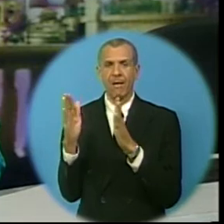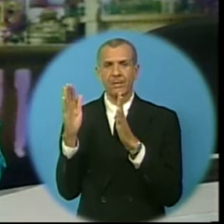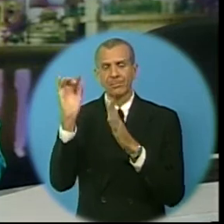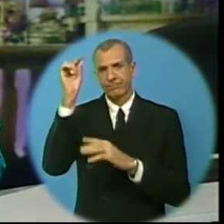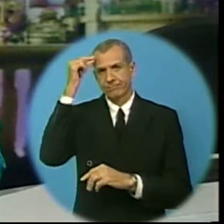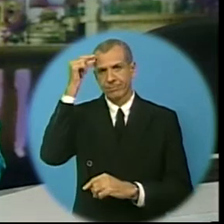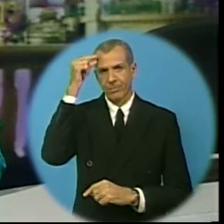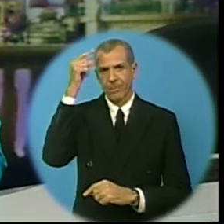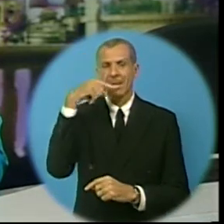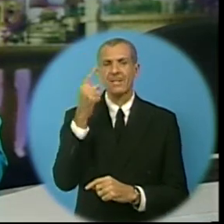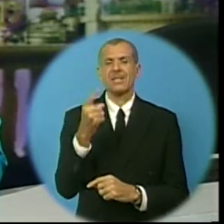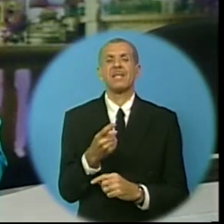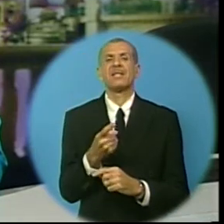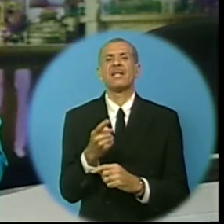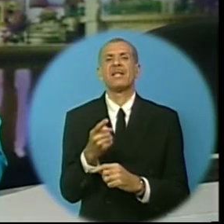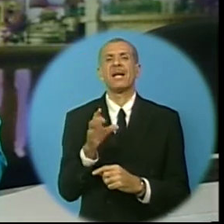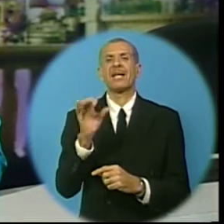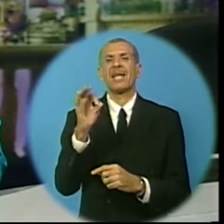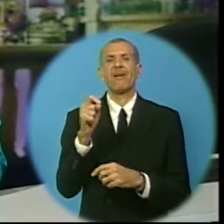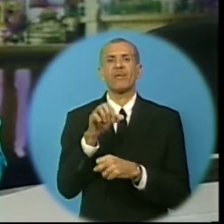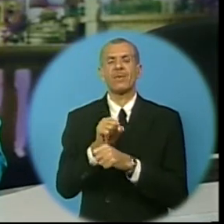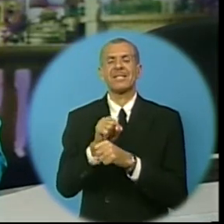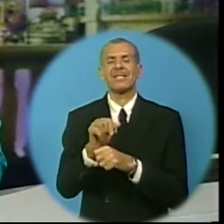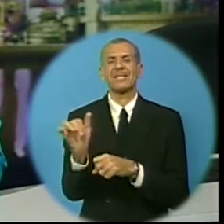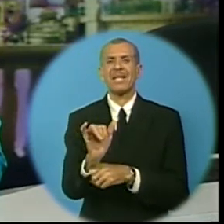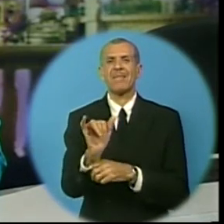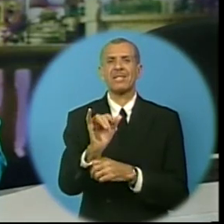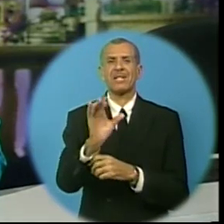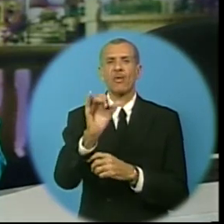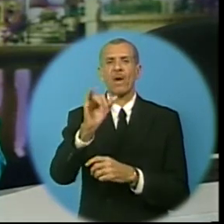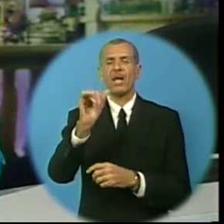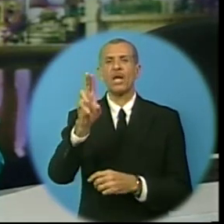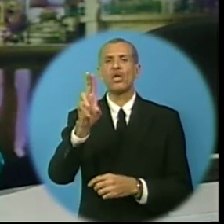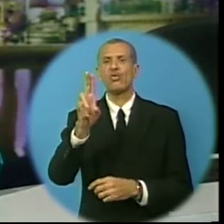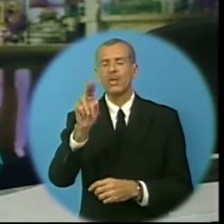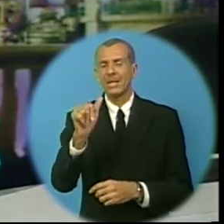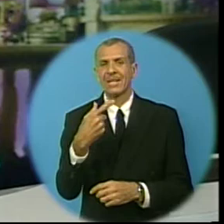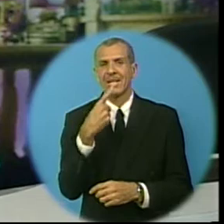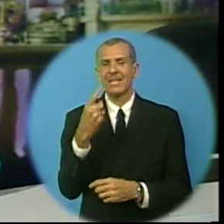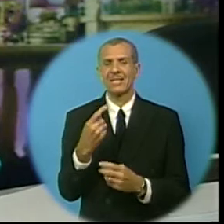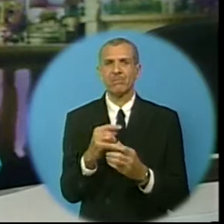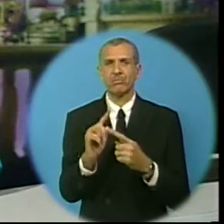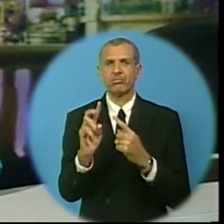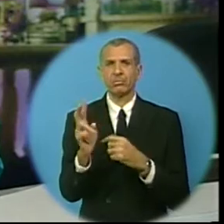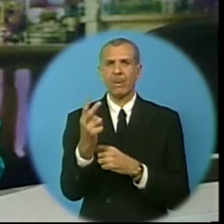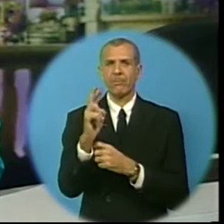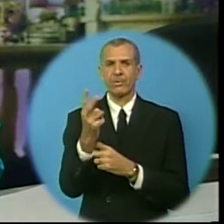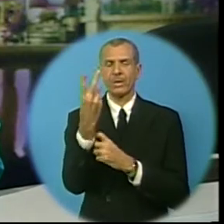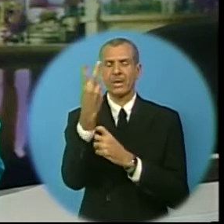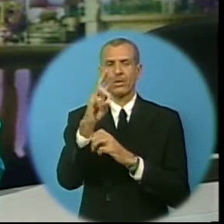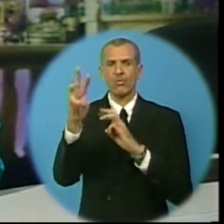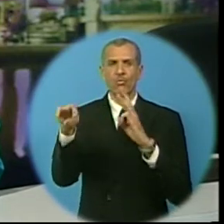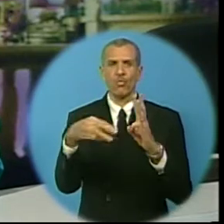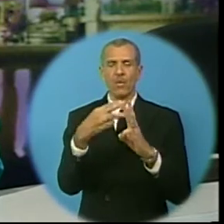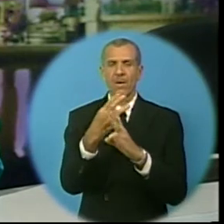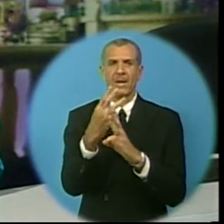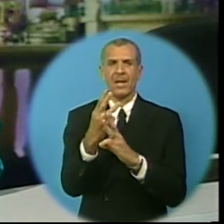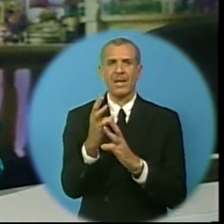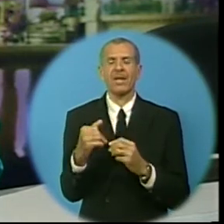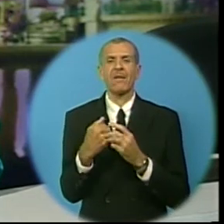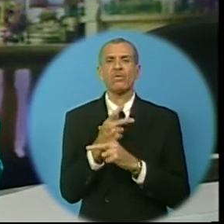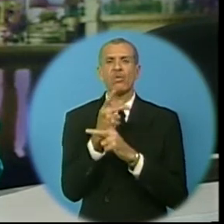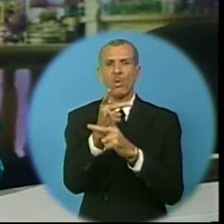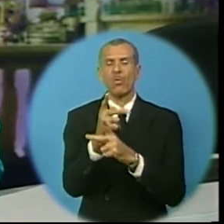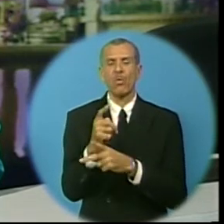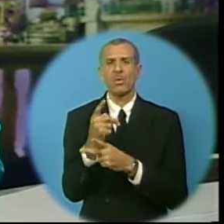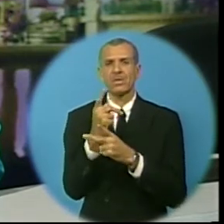operates like a credit union, is the fastest growing AA rated financial institution in the world, which gives concessional loans